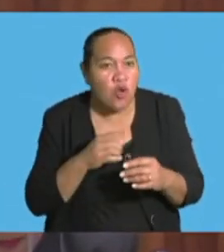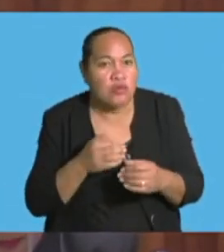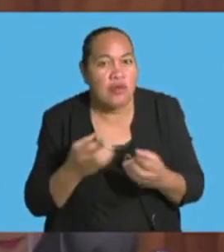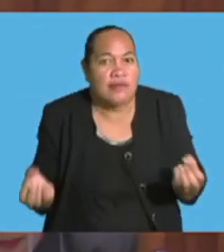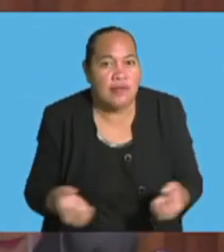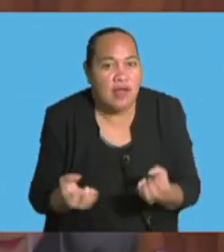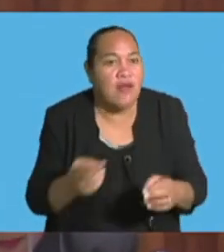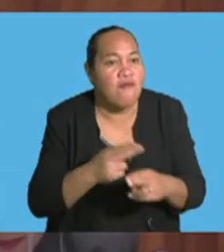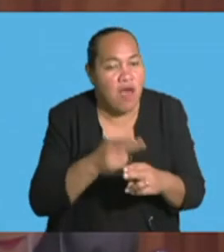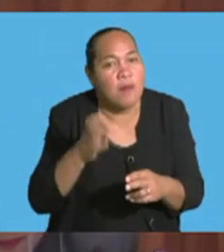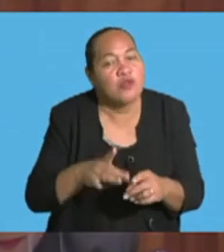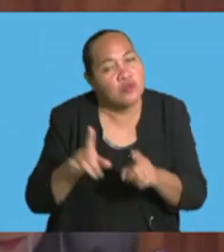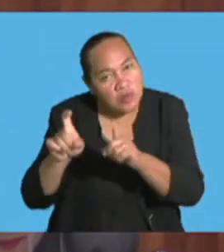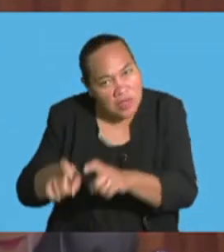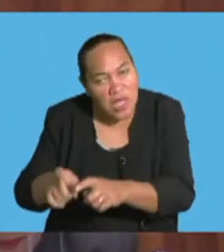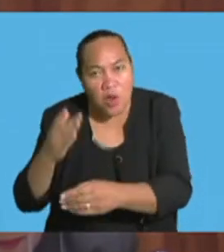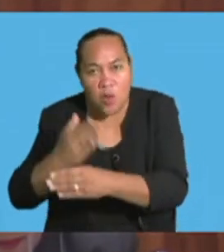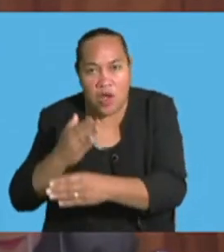on their farms.